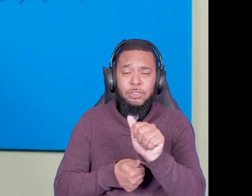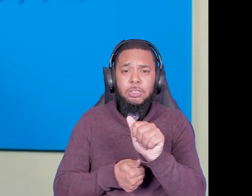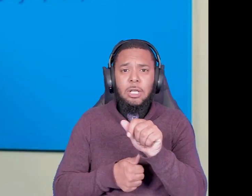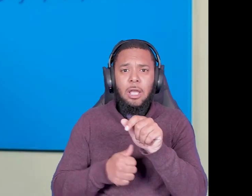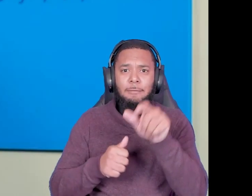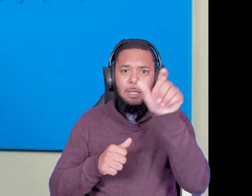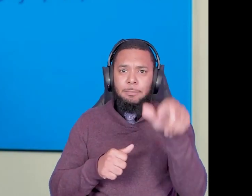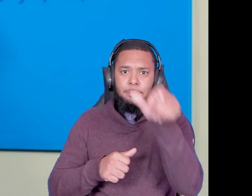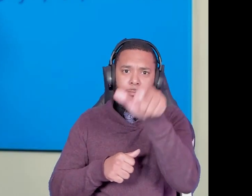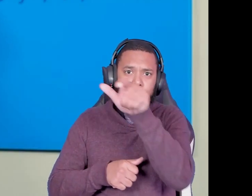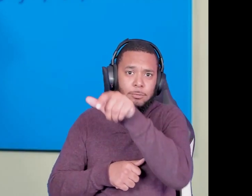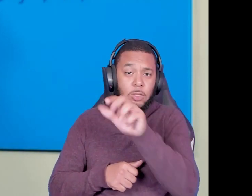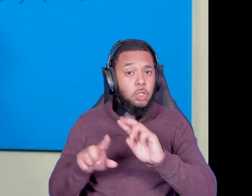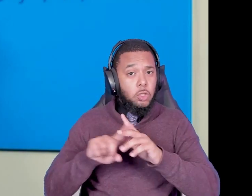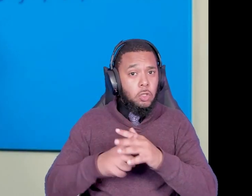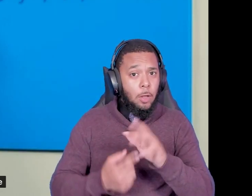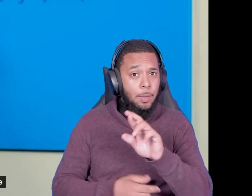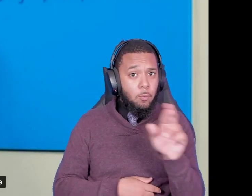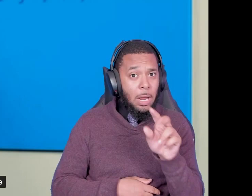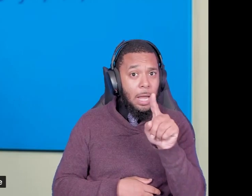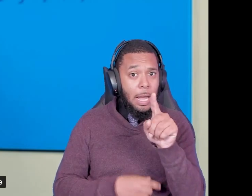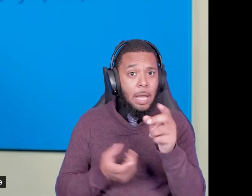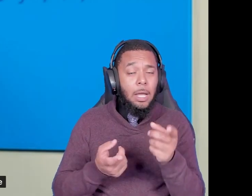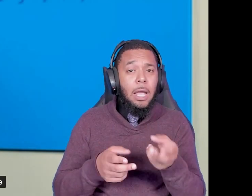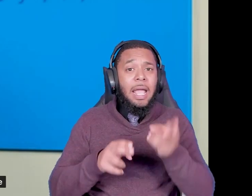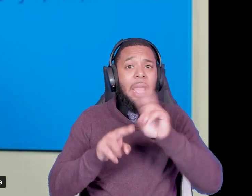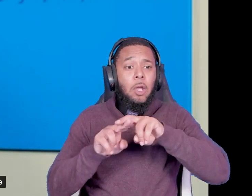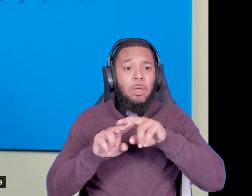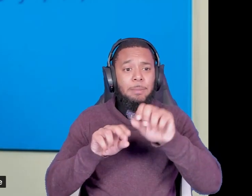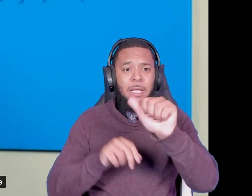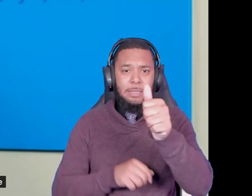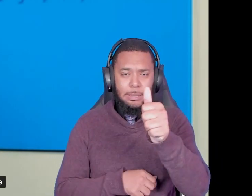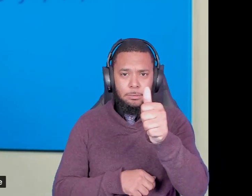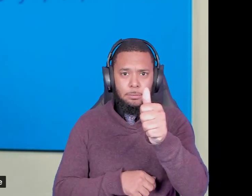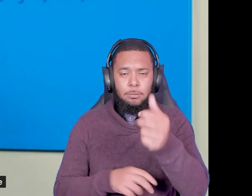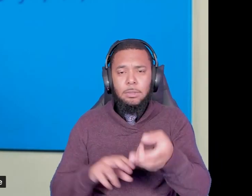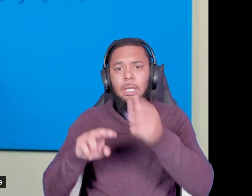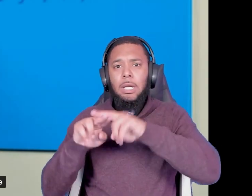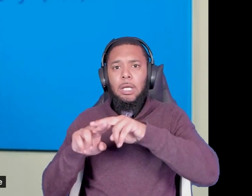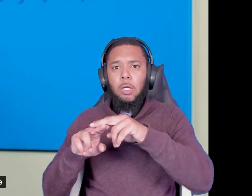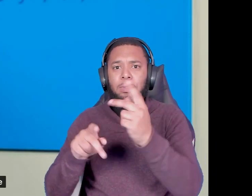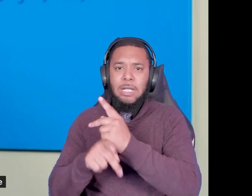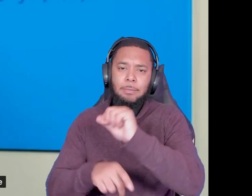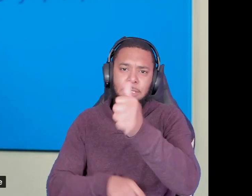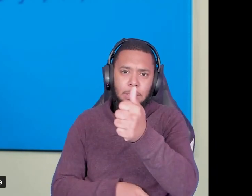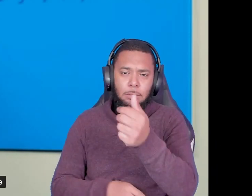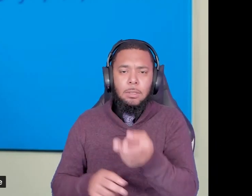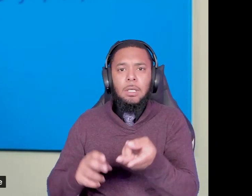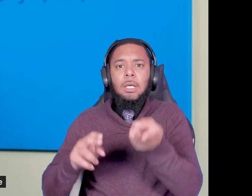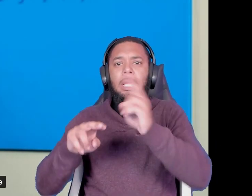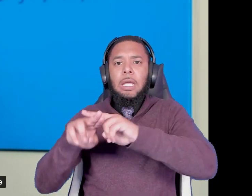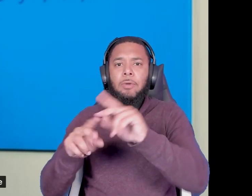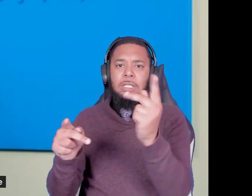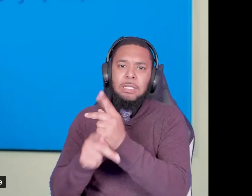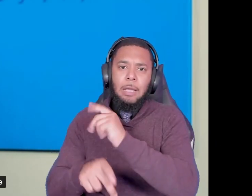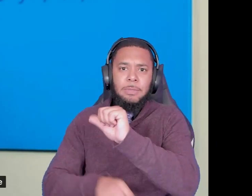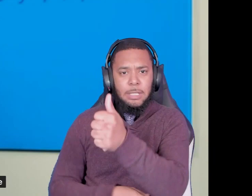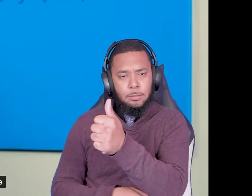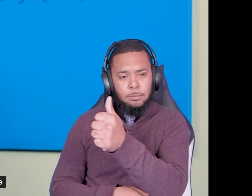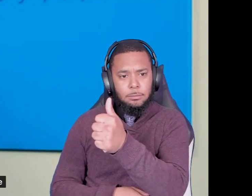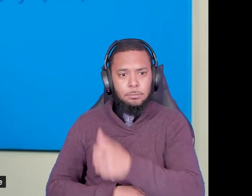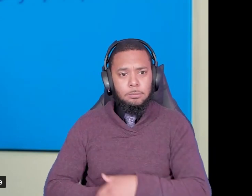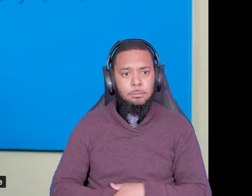10. So that's why we call this the 1 spot, because 10 to the 0 is 1. We call